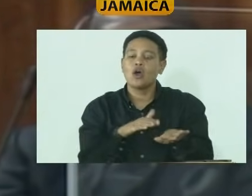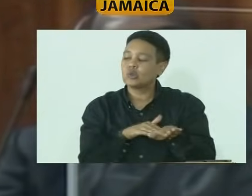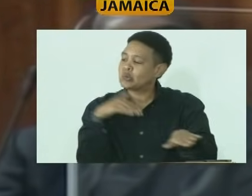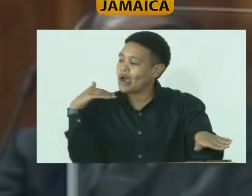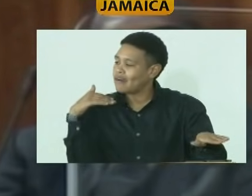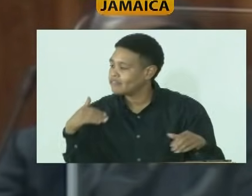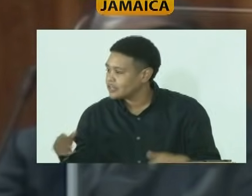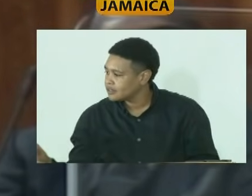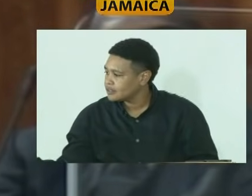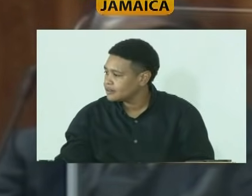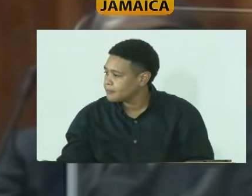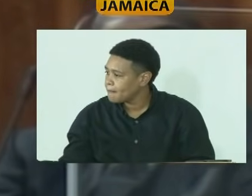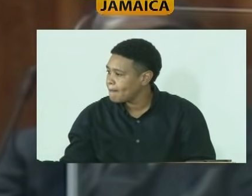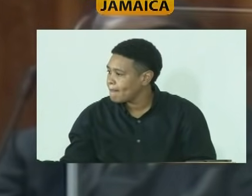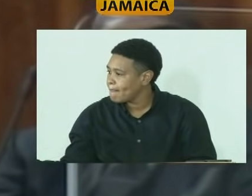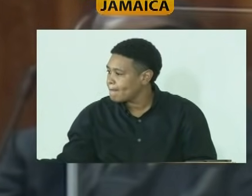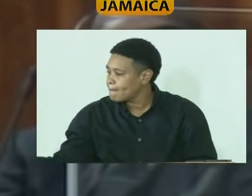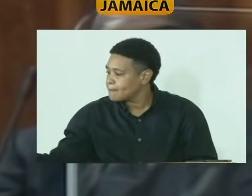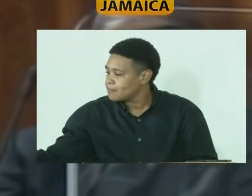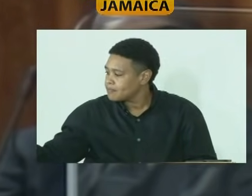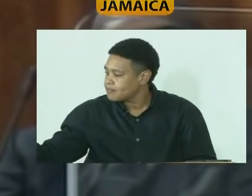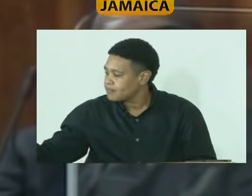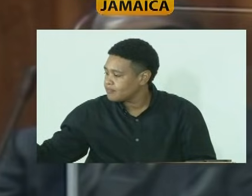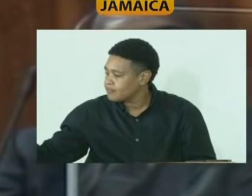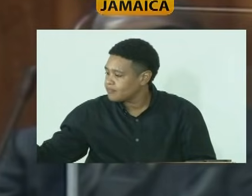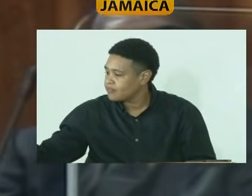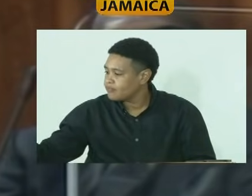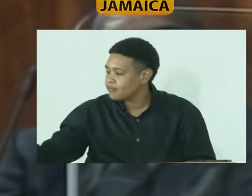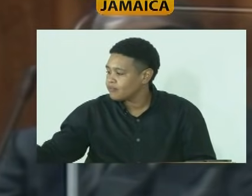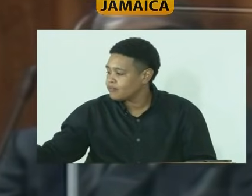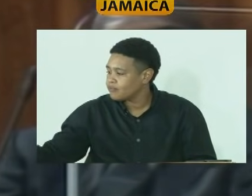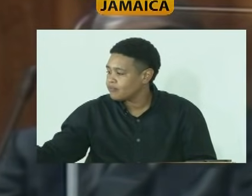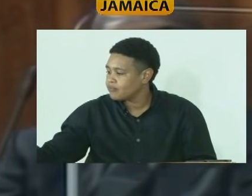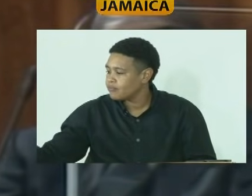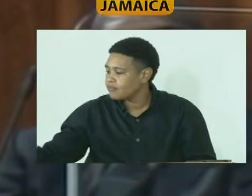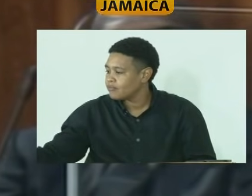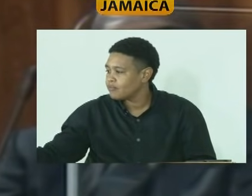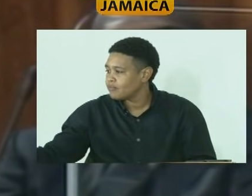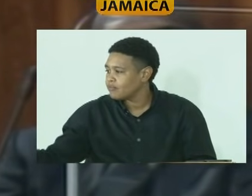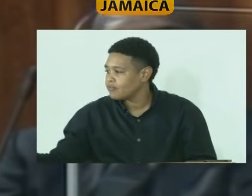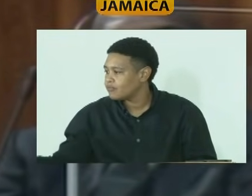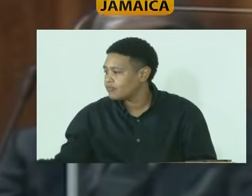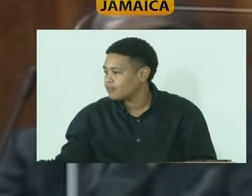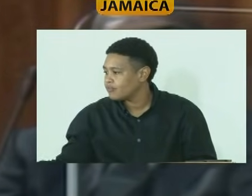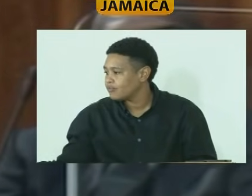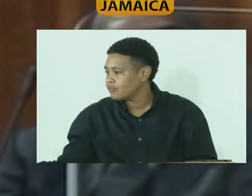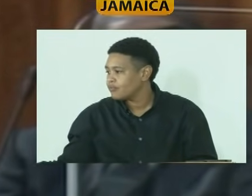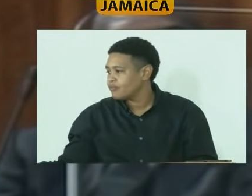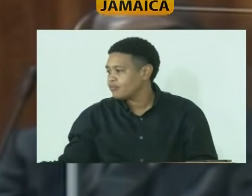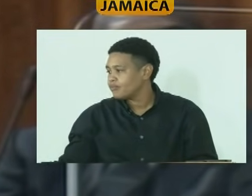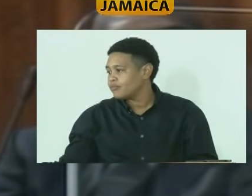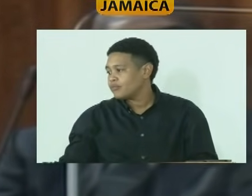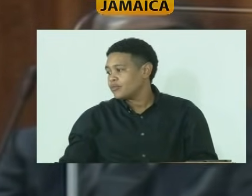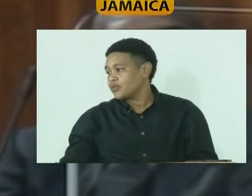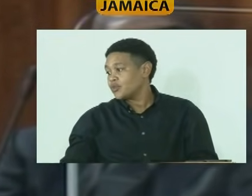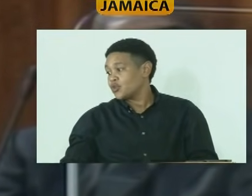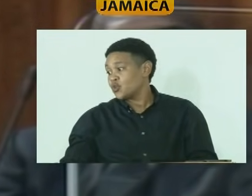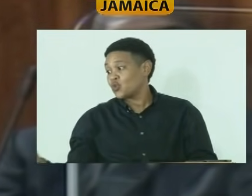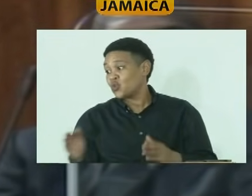The one-way into the town has outlived its usefulness, and it is time enough for the change.